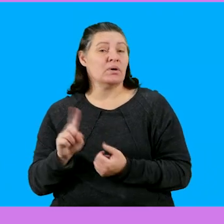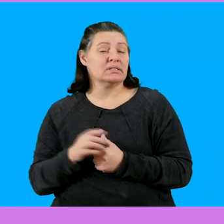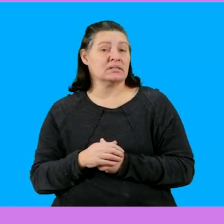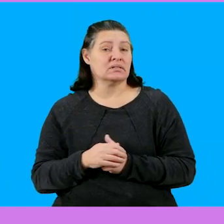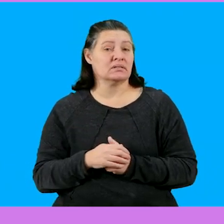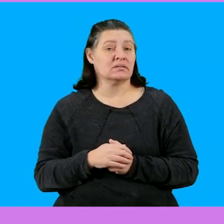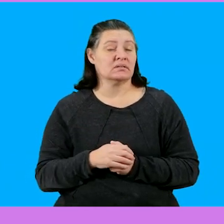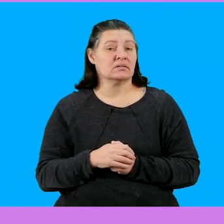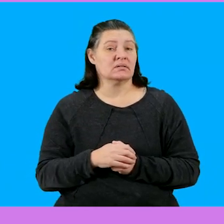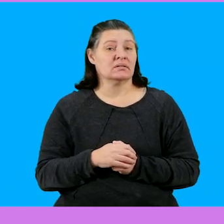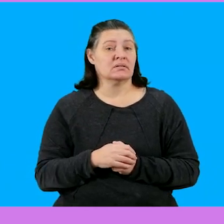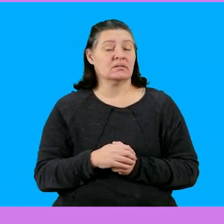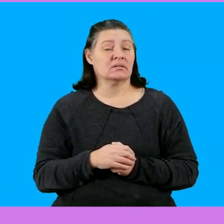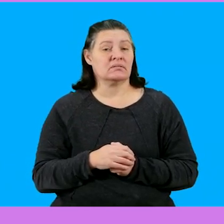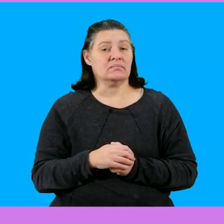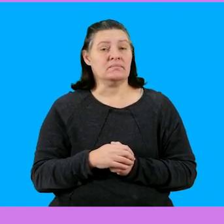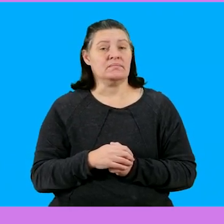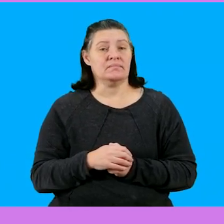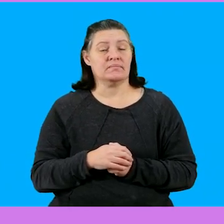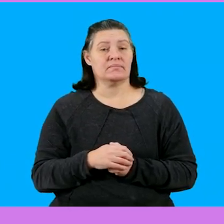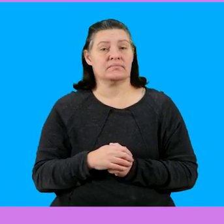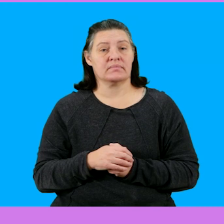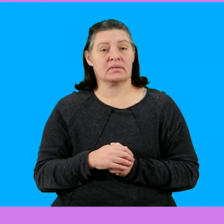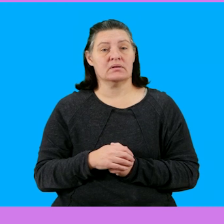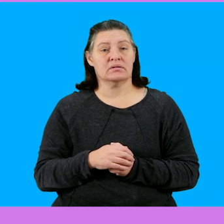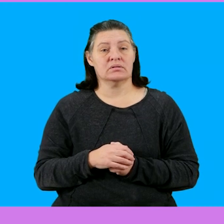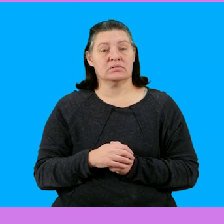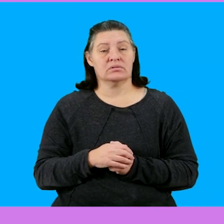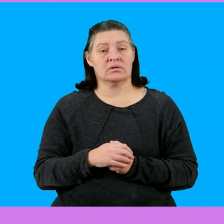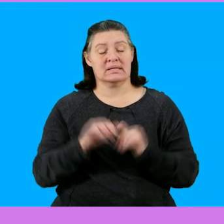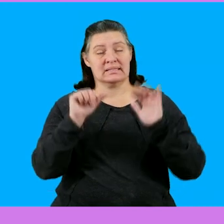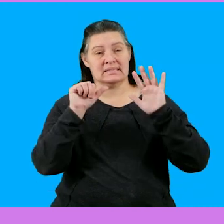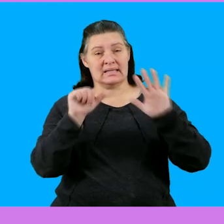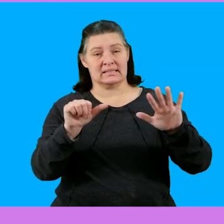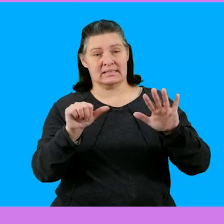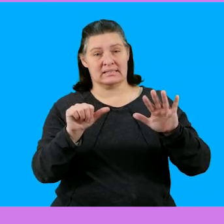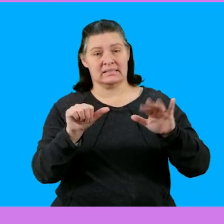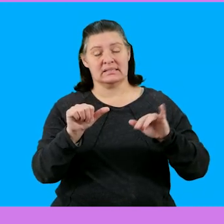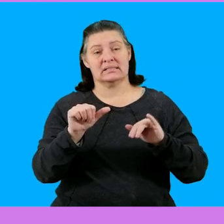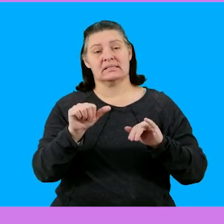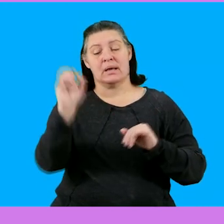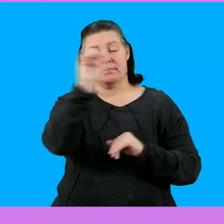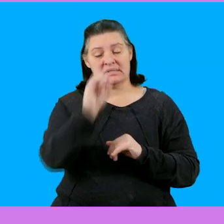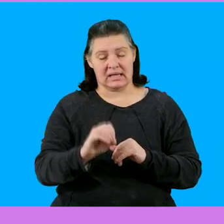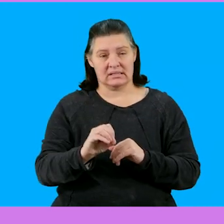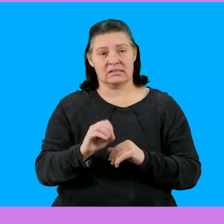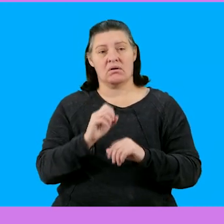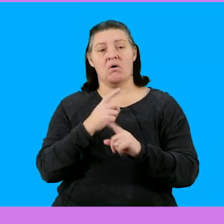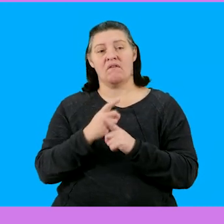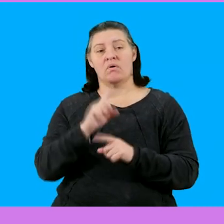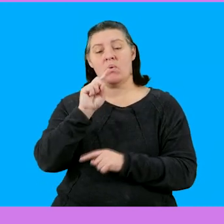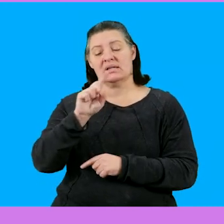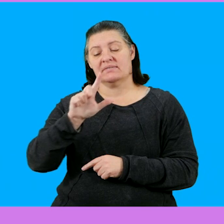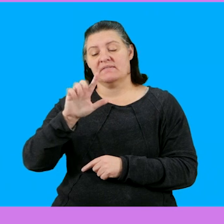us? So I'm going to indicate then 6% of 175,000